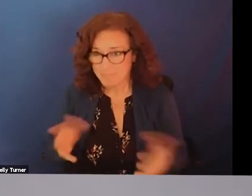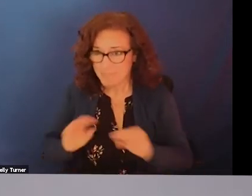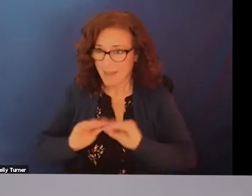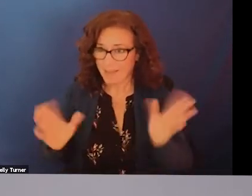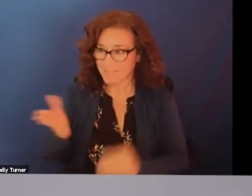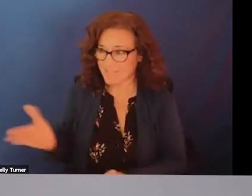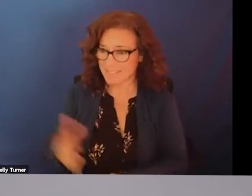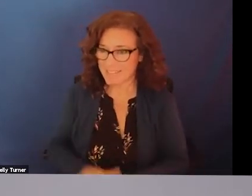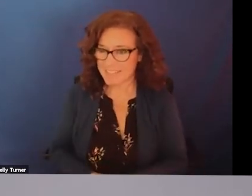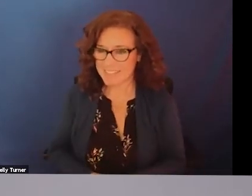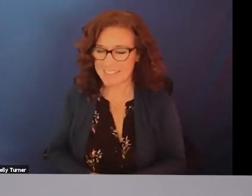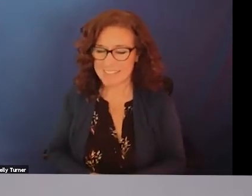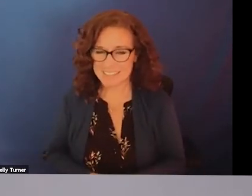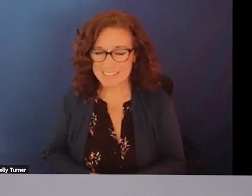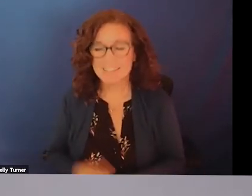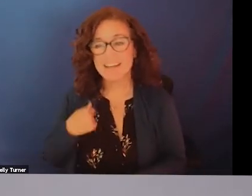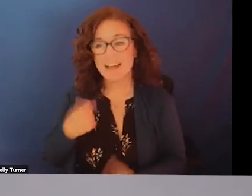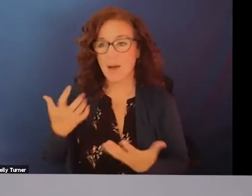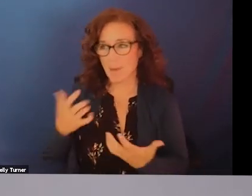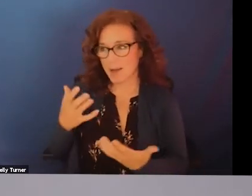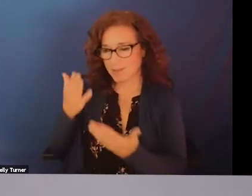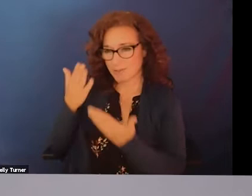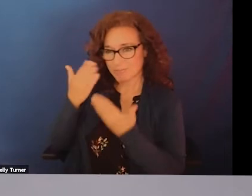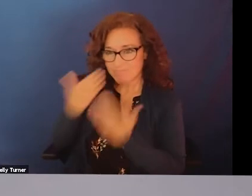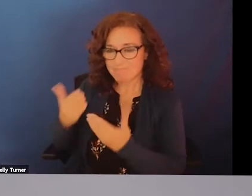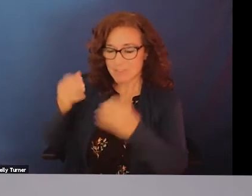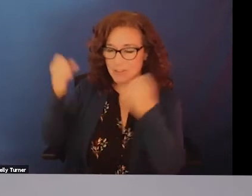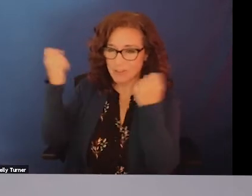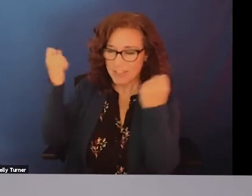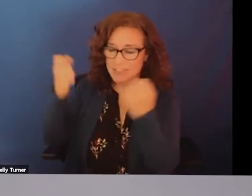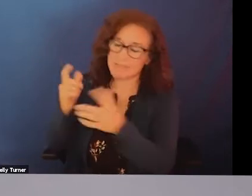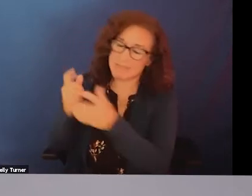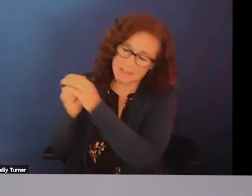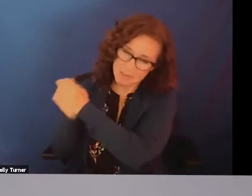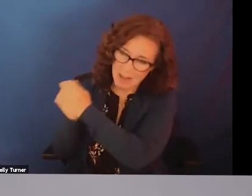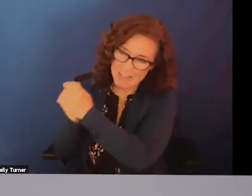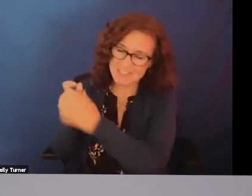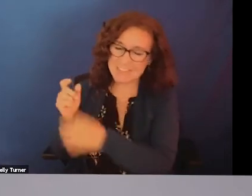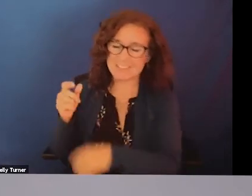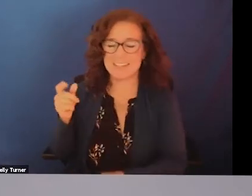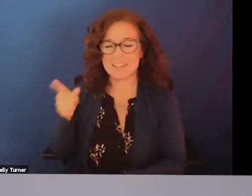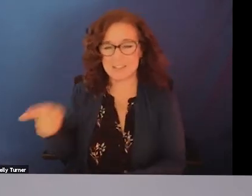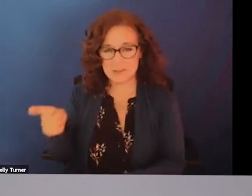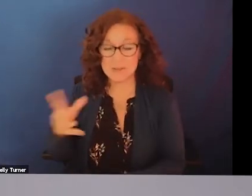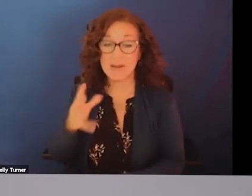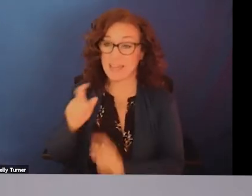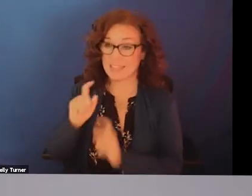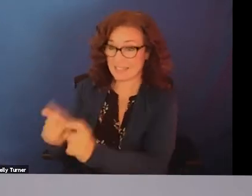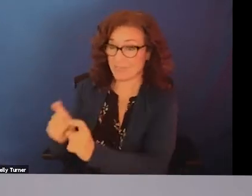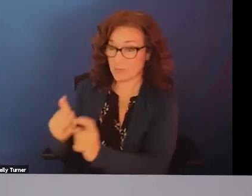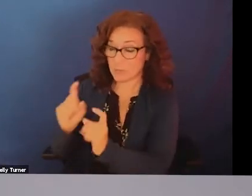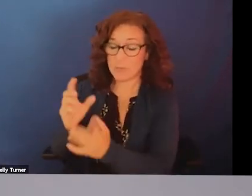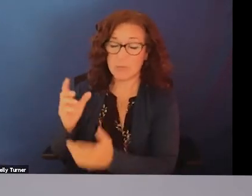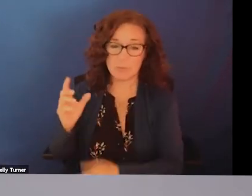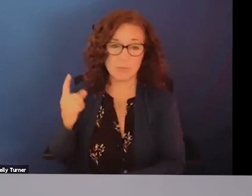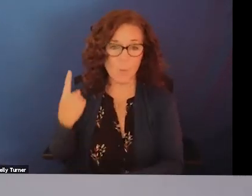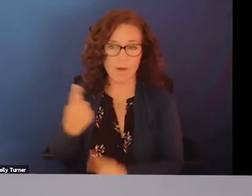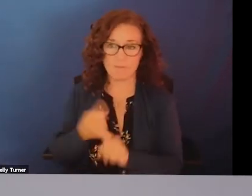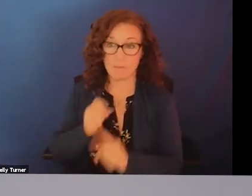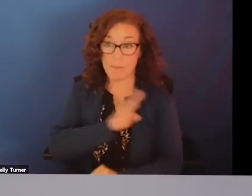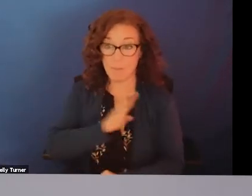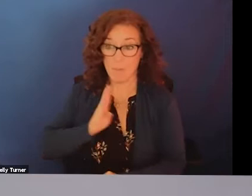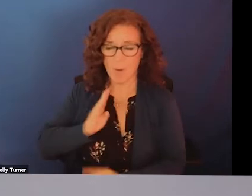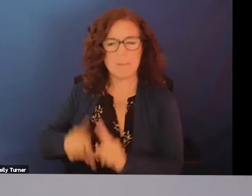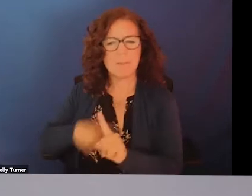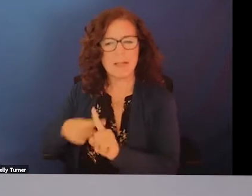love you to accept our congratulations, Dr. Maldonado, and this gift from the board. And another one that you'll receive in a week